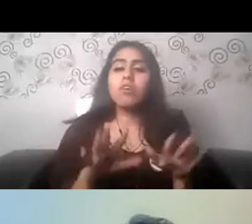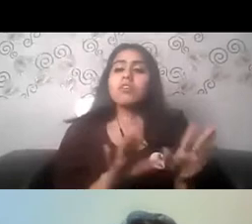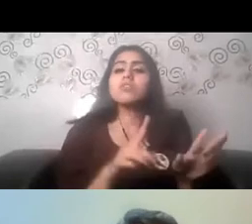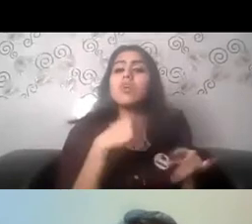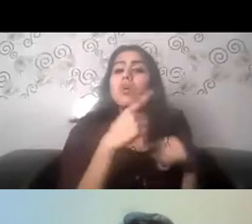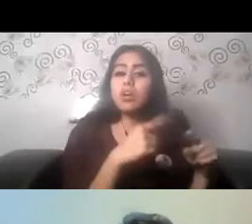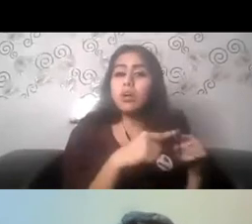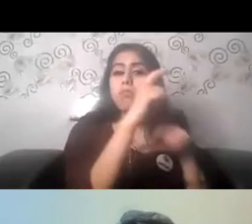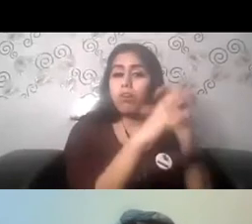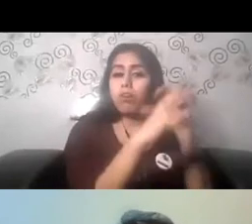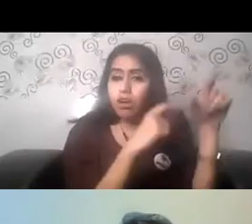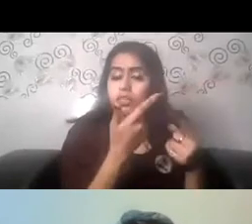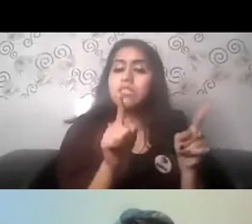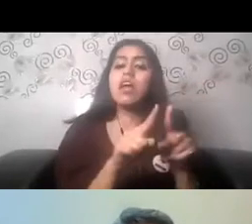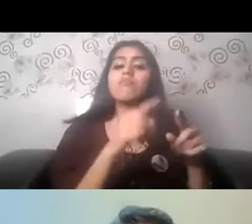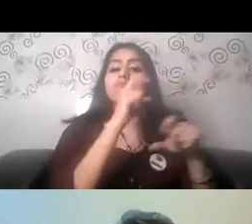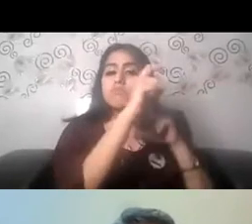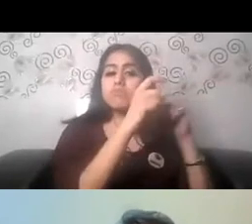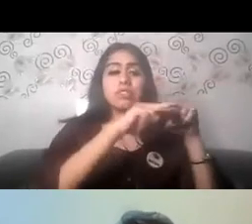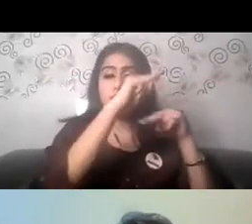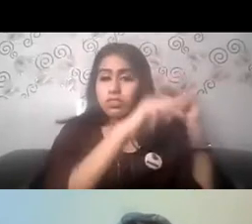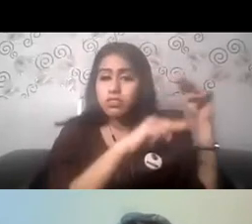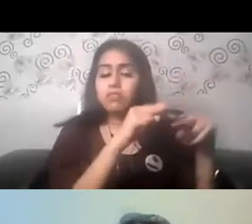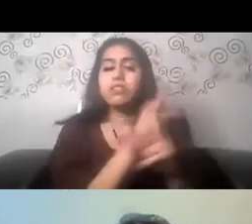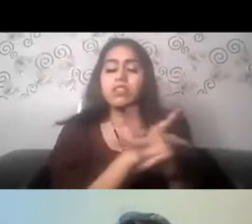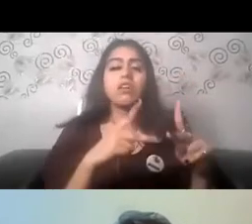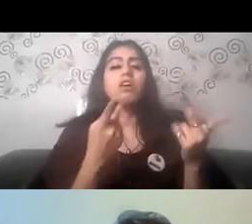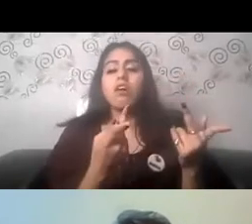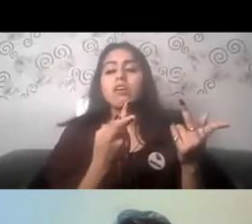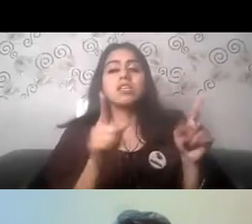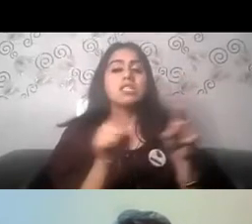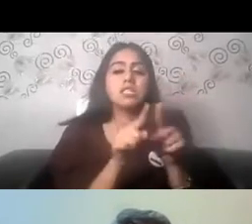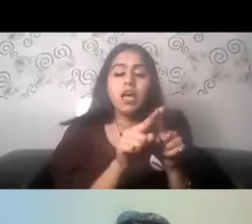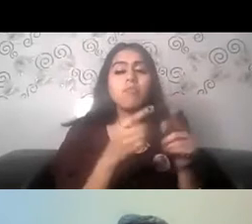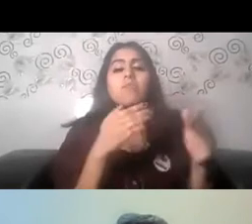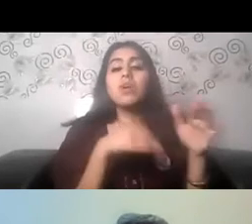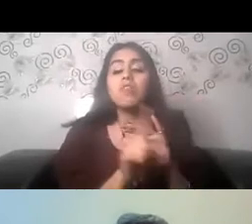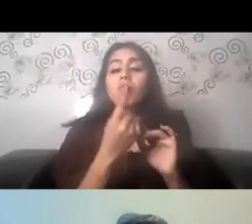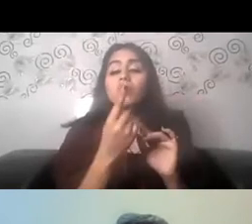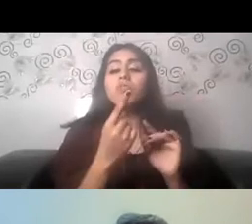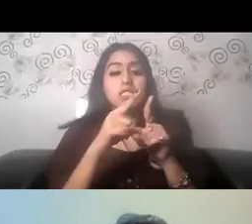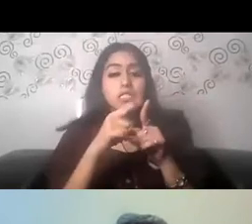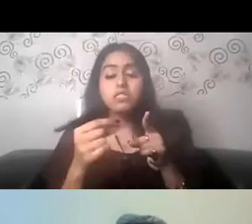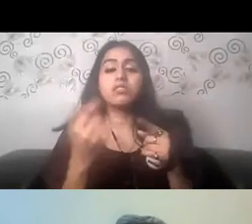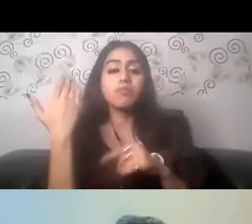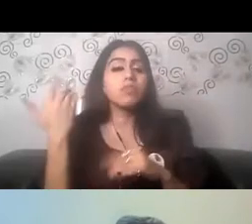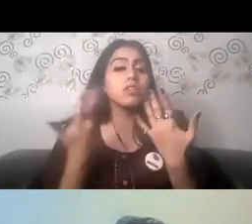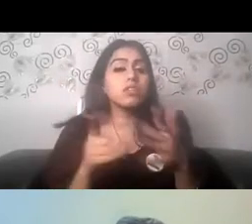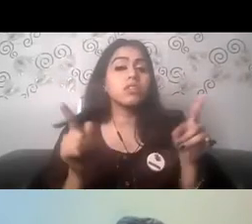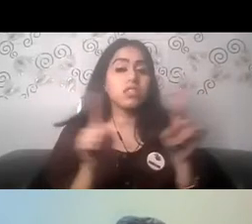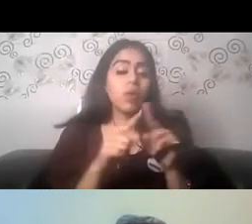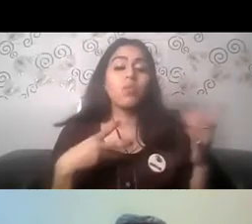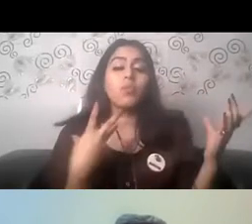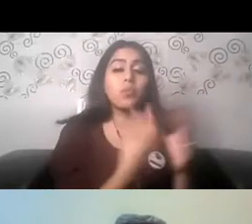company, about our industry, and things like that. So what we did in one specific instance was we actually went